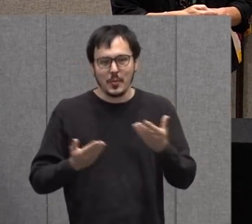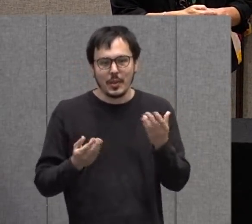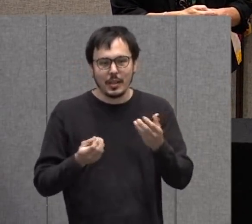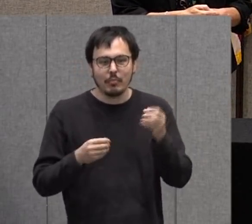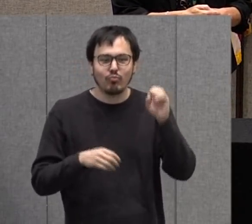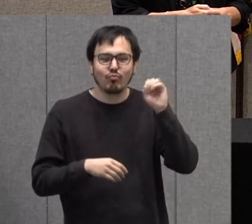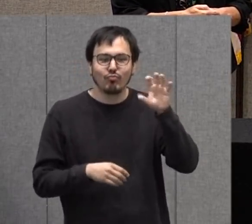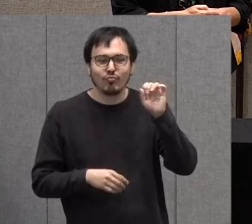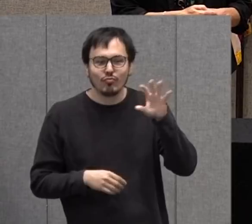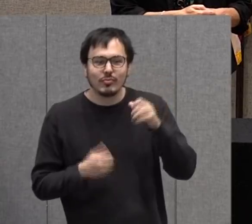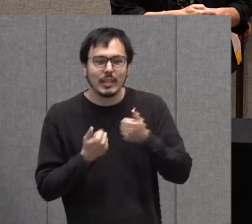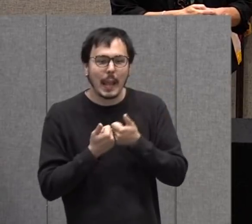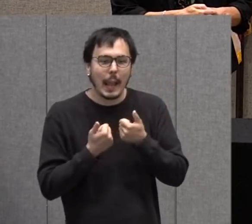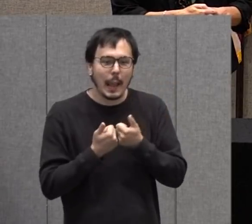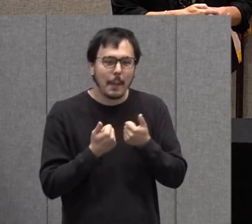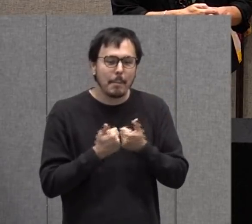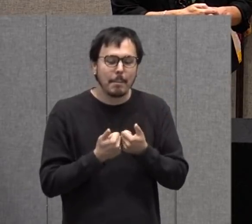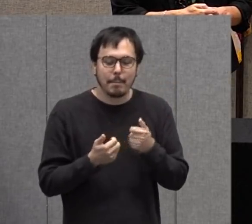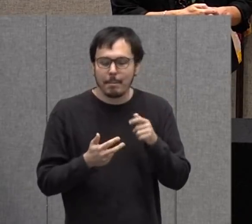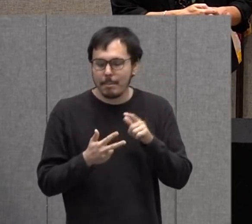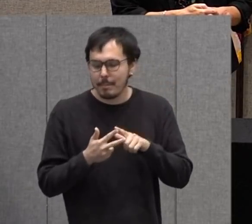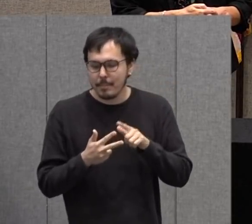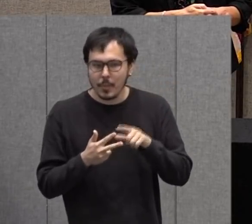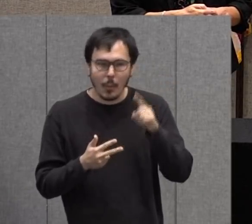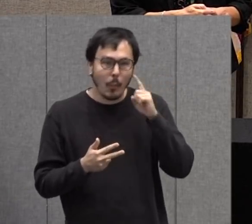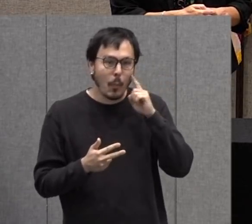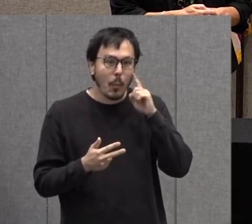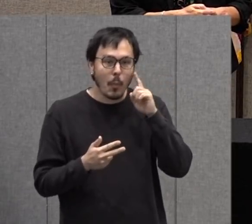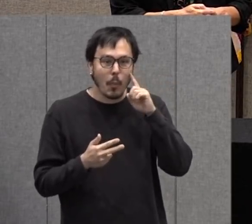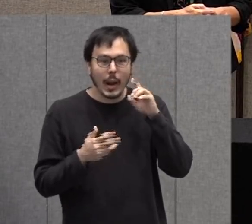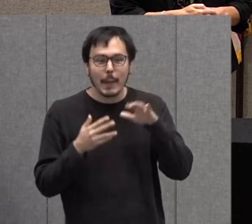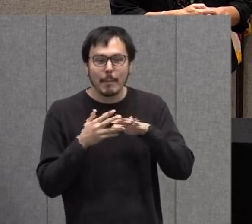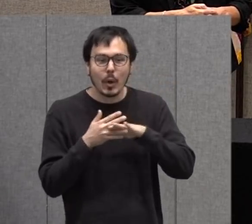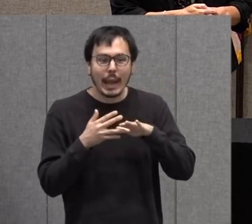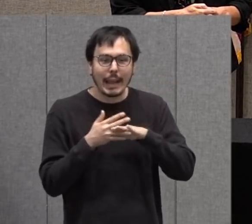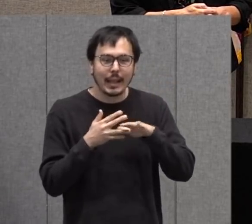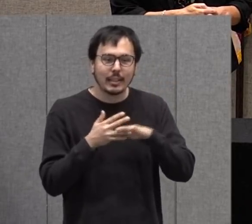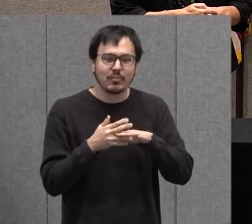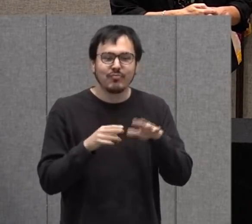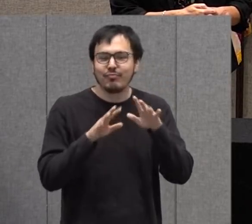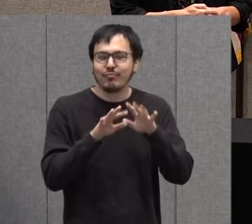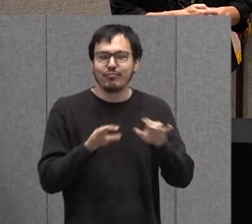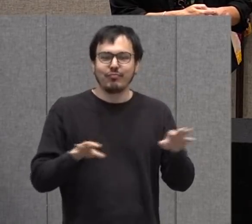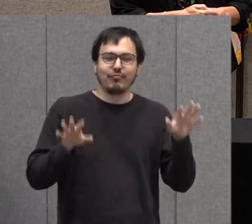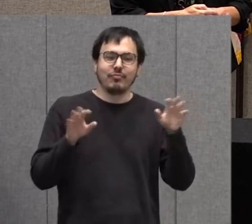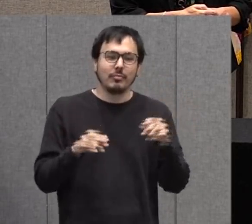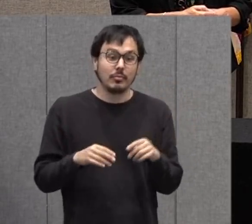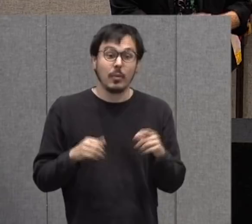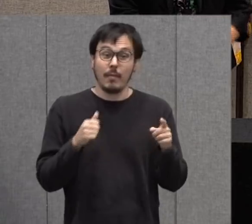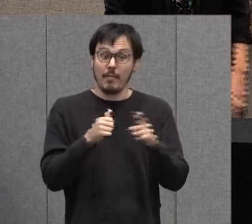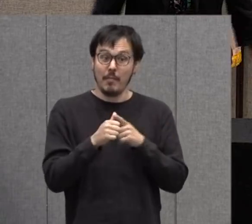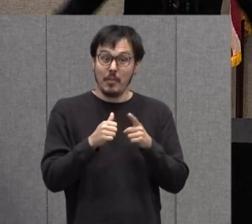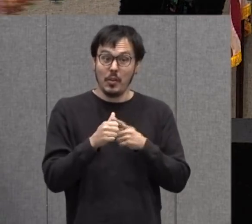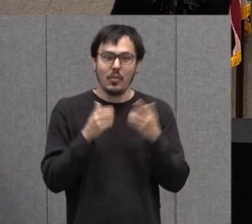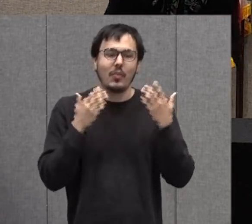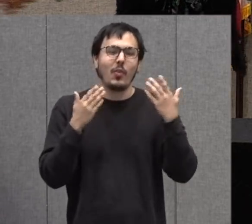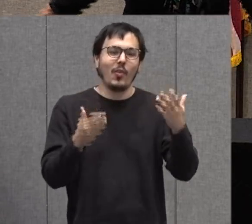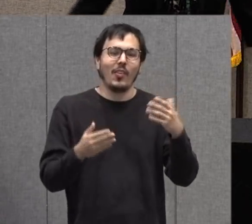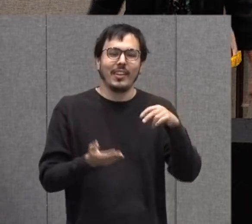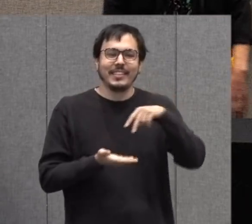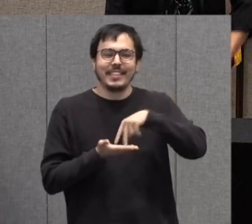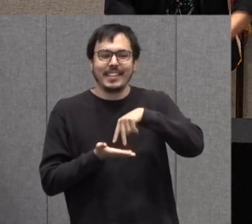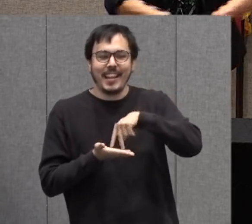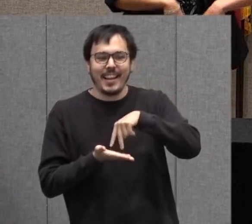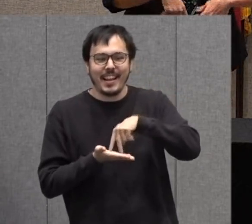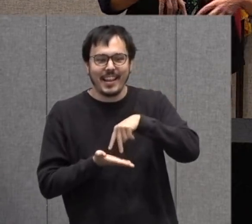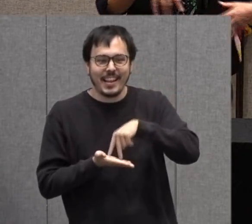some math games, some brain breaks, all different sort of things. First thing I'm going to ask, go ahead and stand up. Go ahead